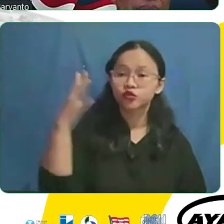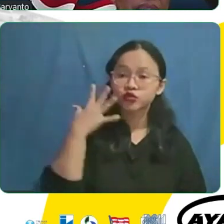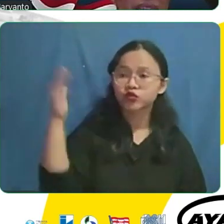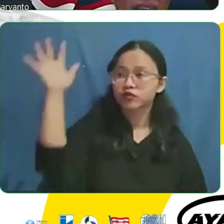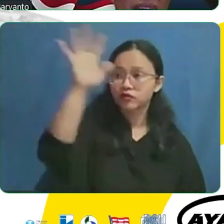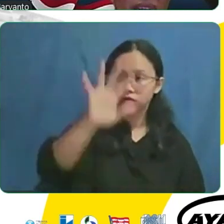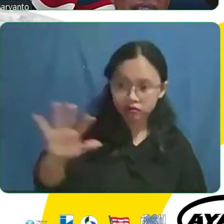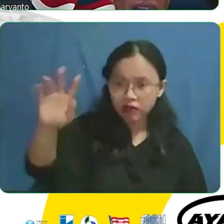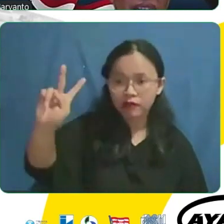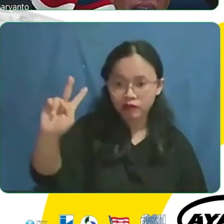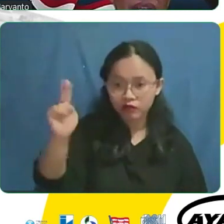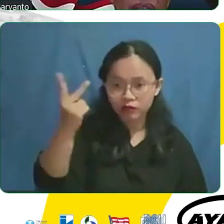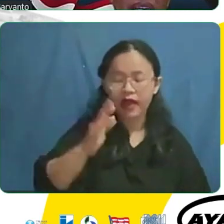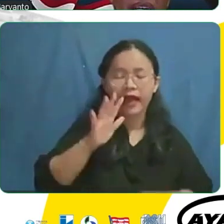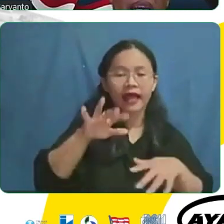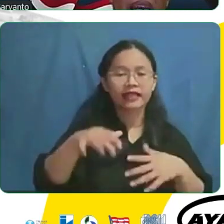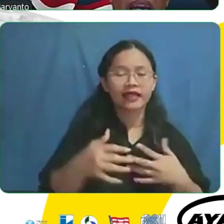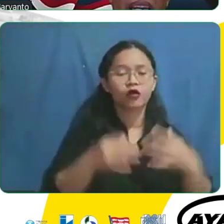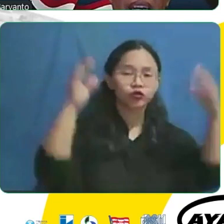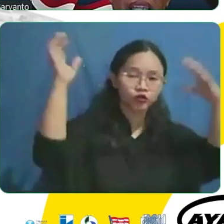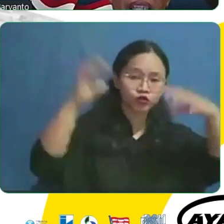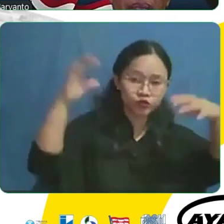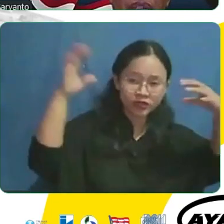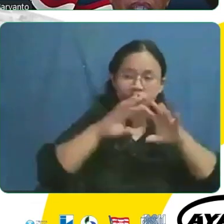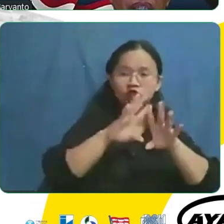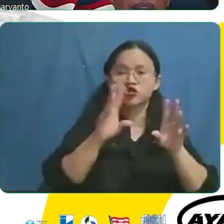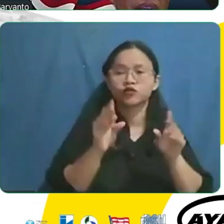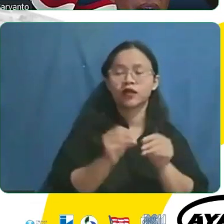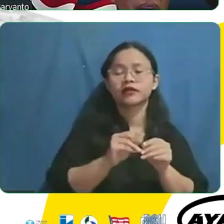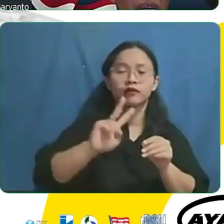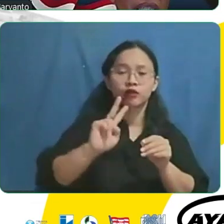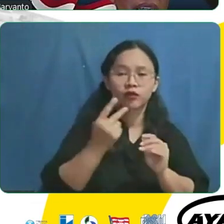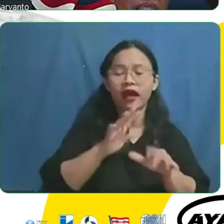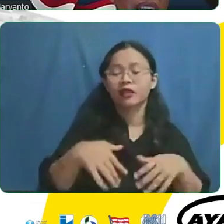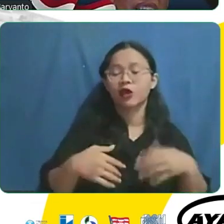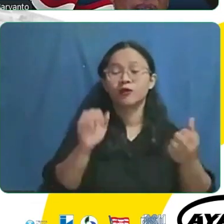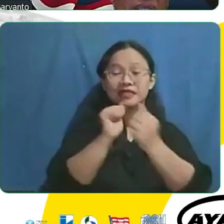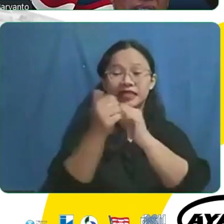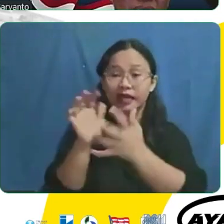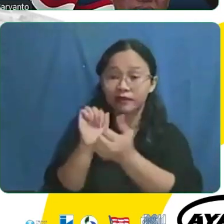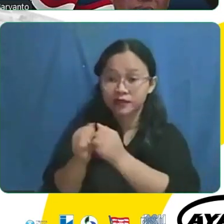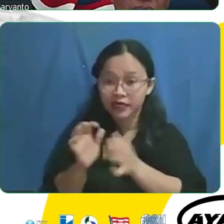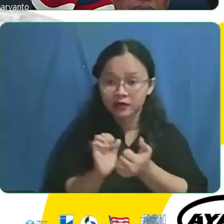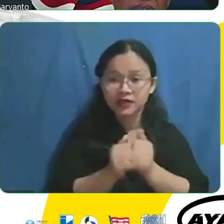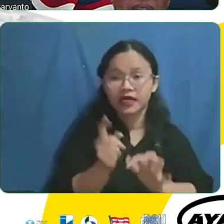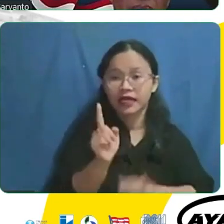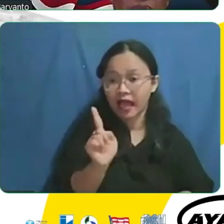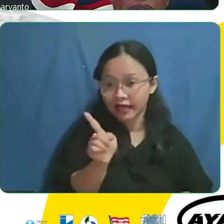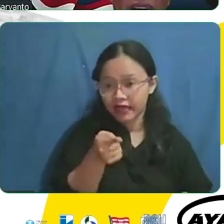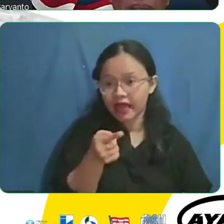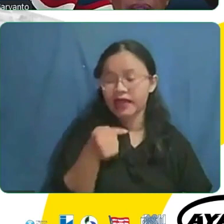can increase the risk of sulfuric and nitric acid deposition through acceleration of the oxidation process in the